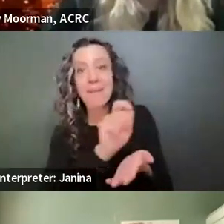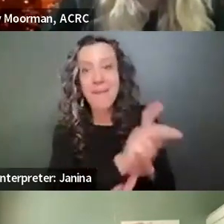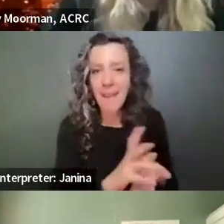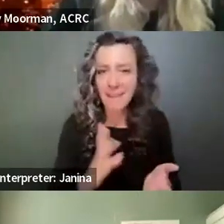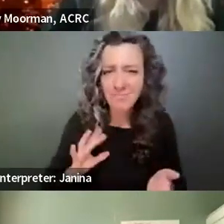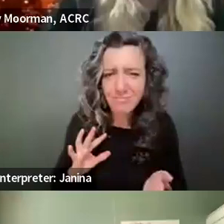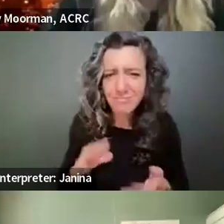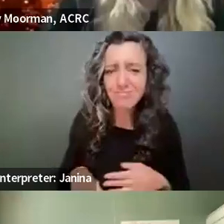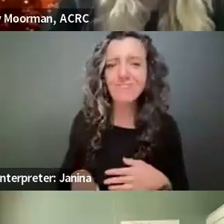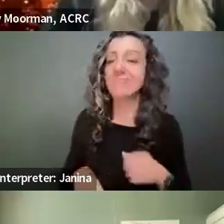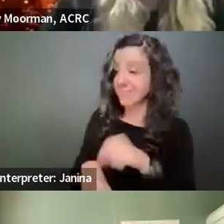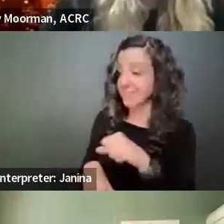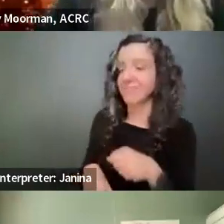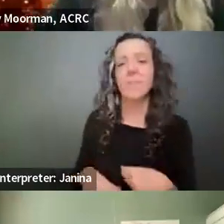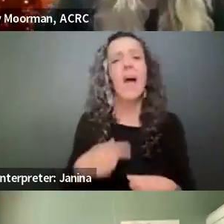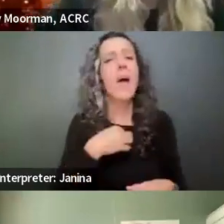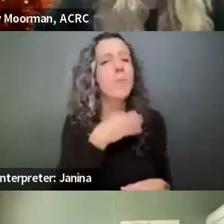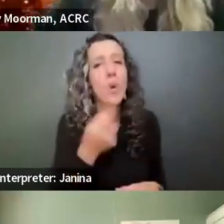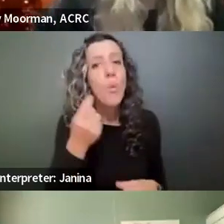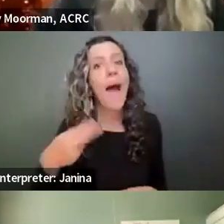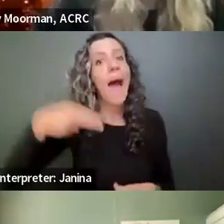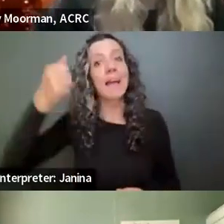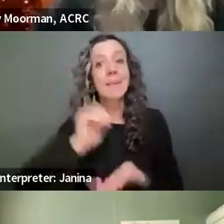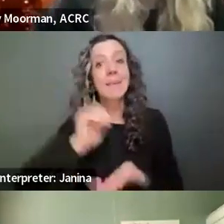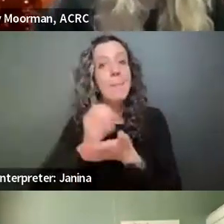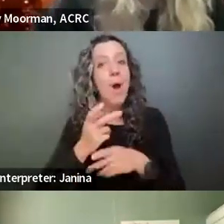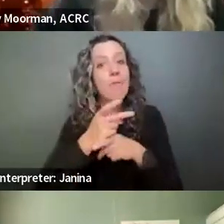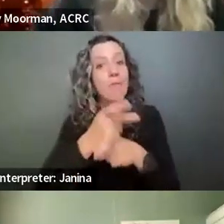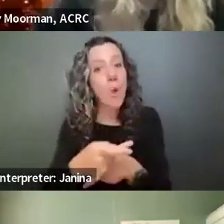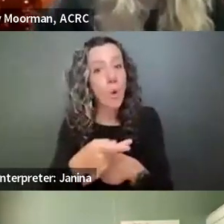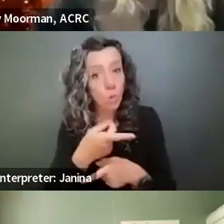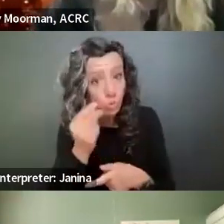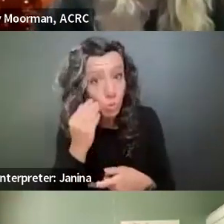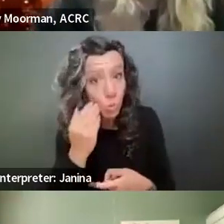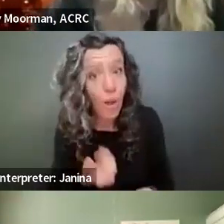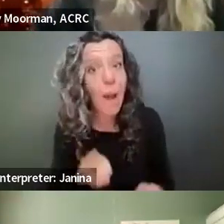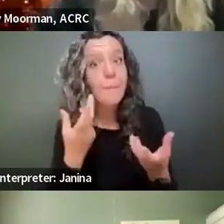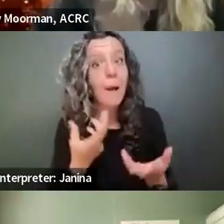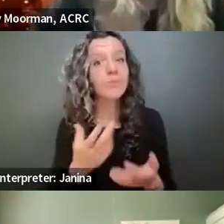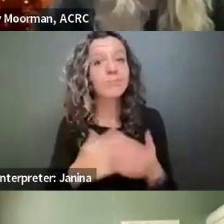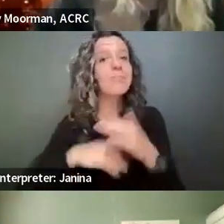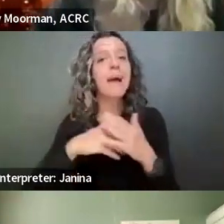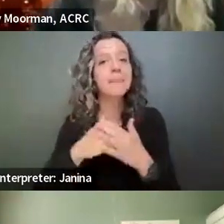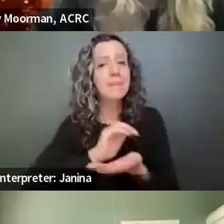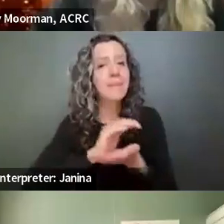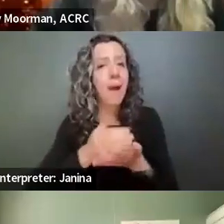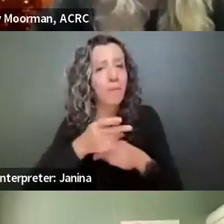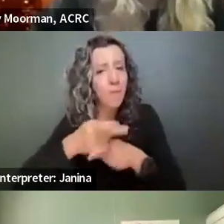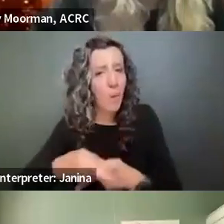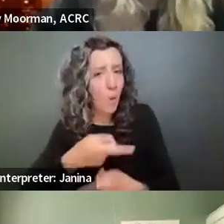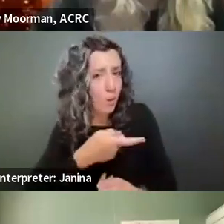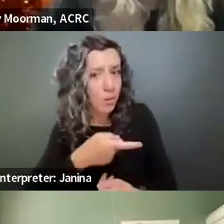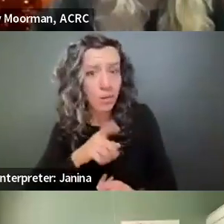Mm-hmm. What's the highest loan you guys have given out? Do you know them, like the highest amount of a loan that you guys can give, or like